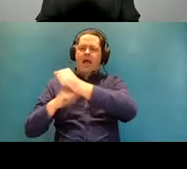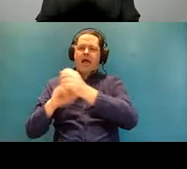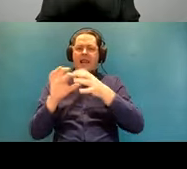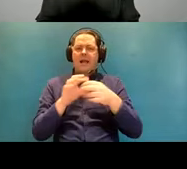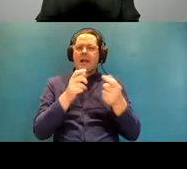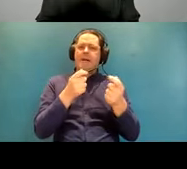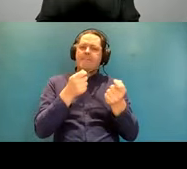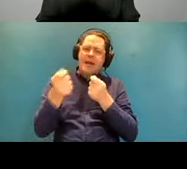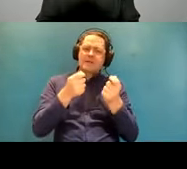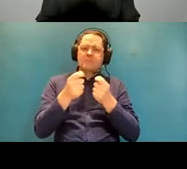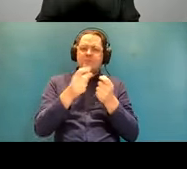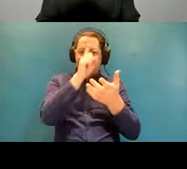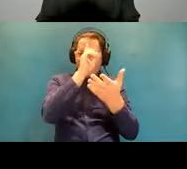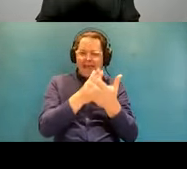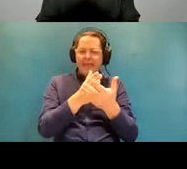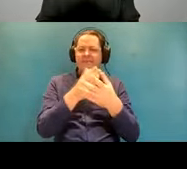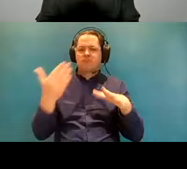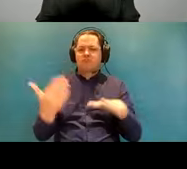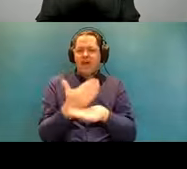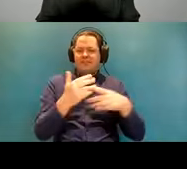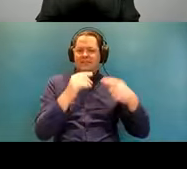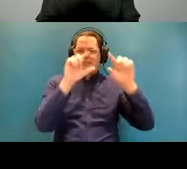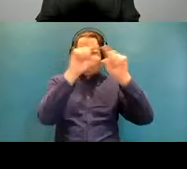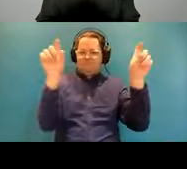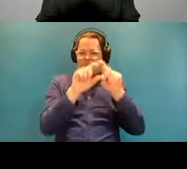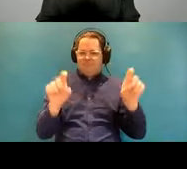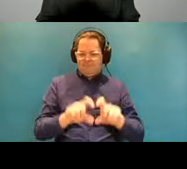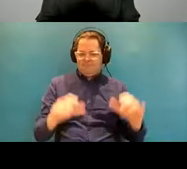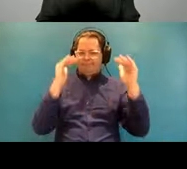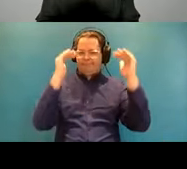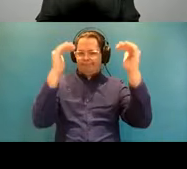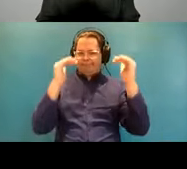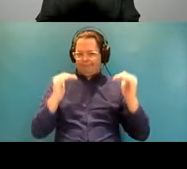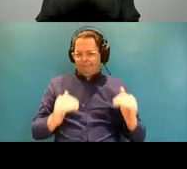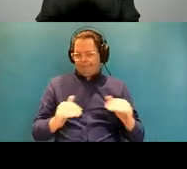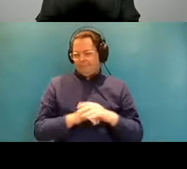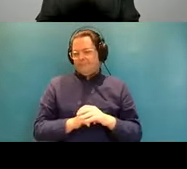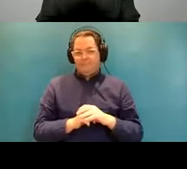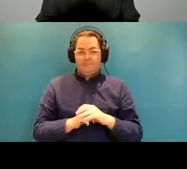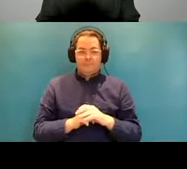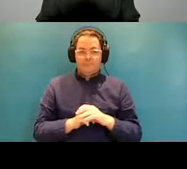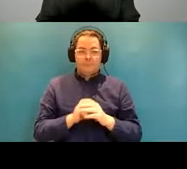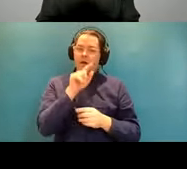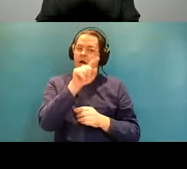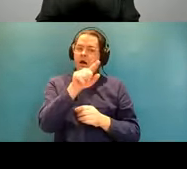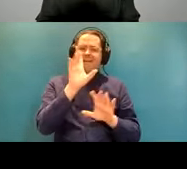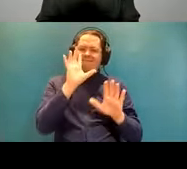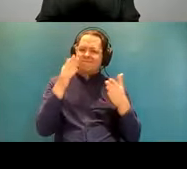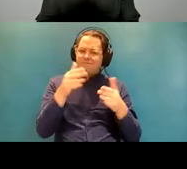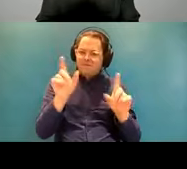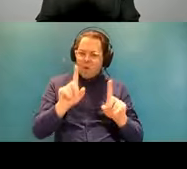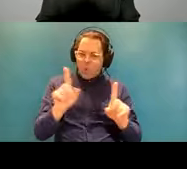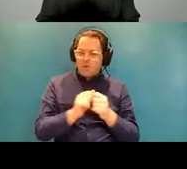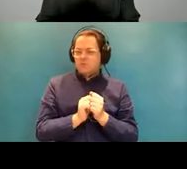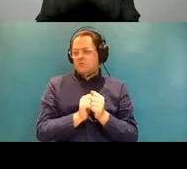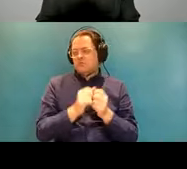in relation to these particular eras, and where maybe our focus has been and what we've learned and how this can